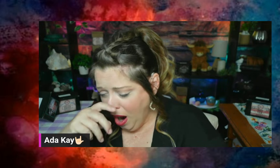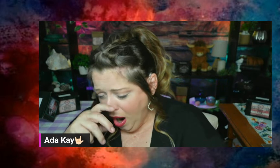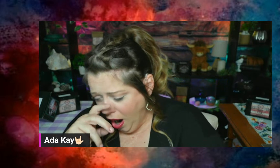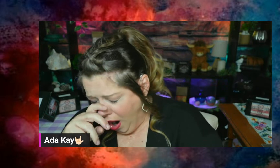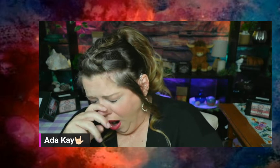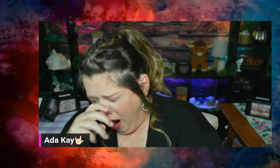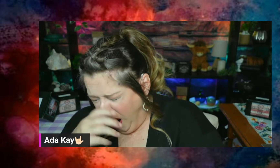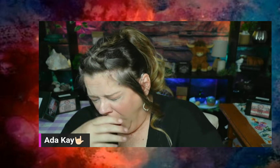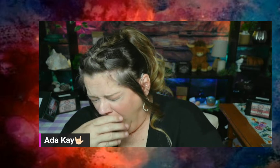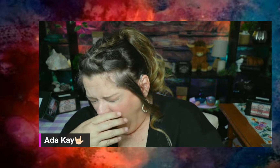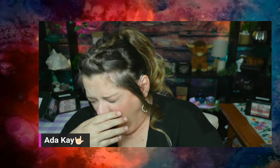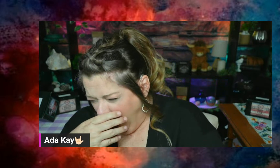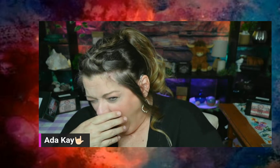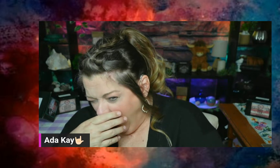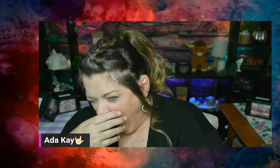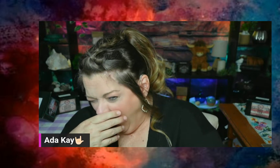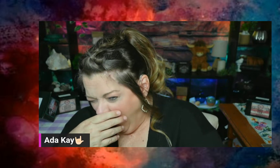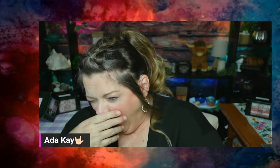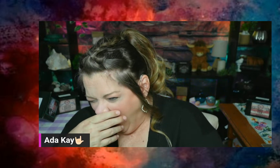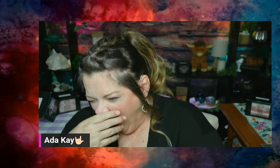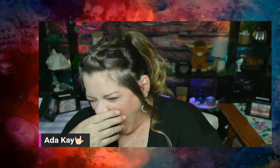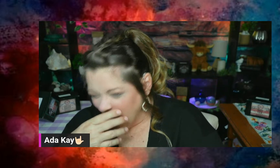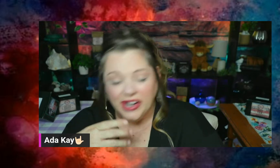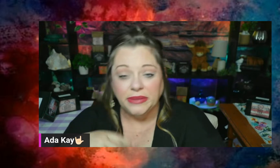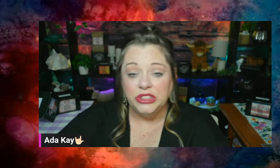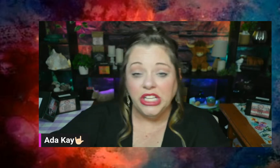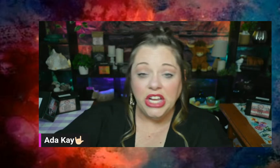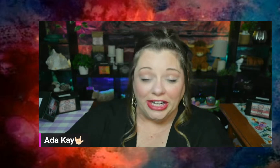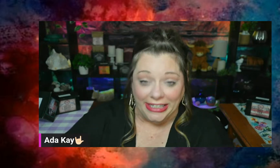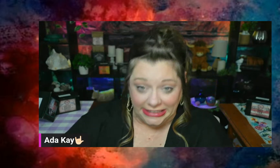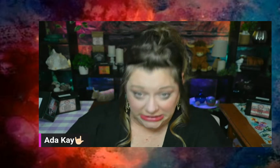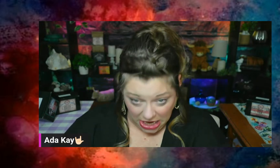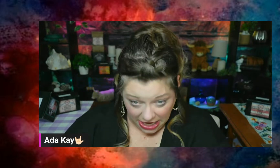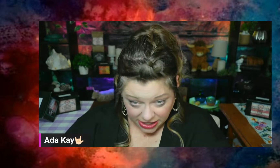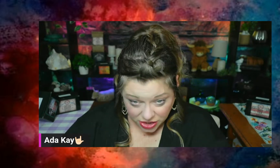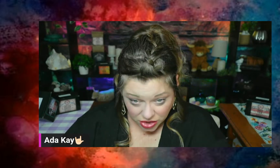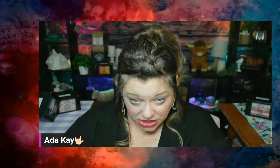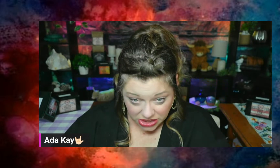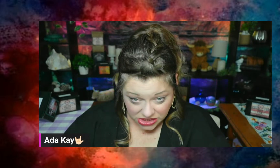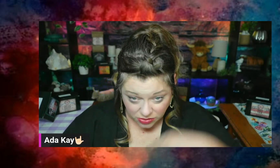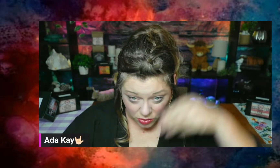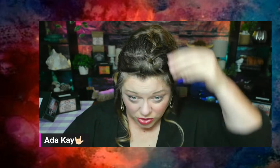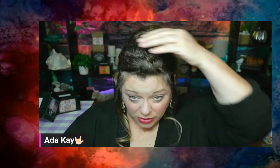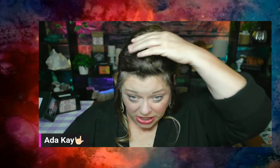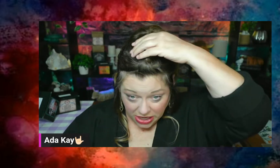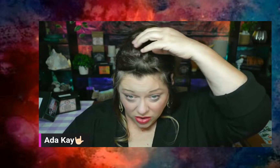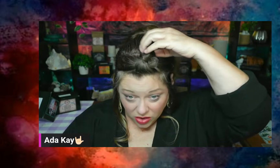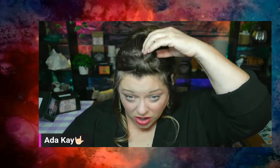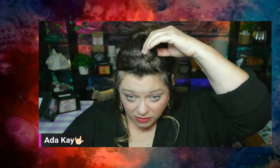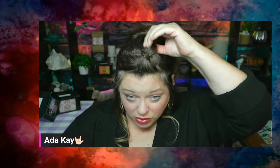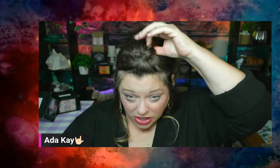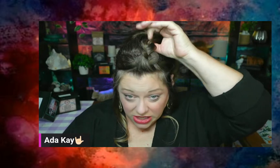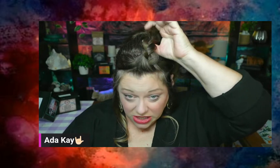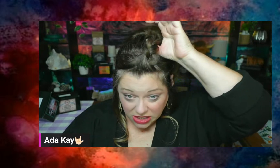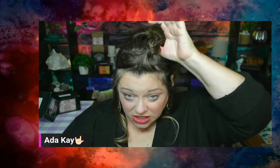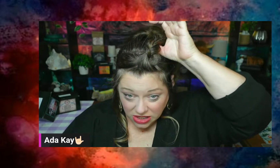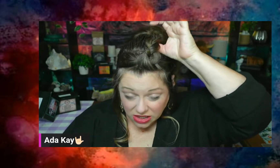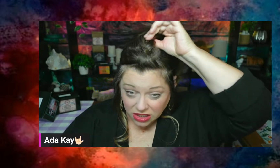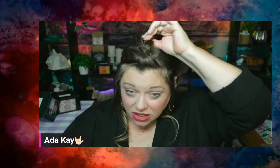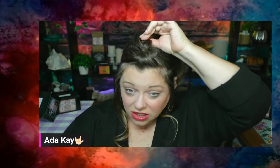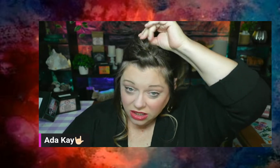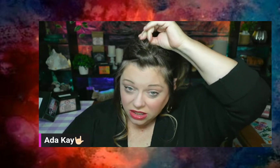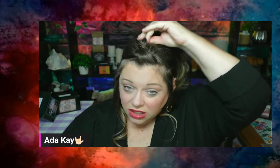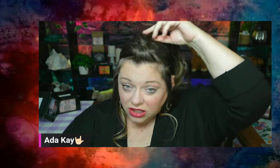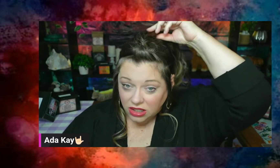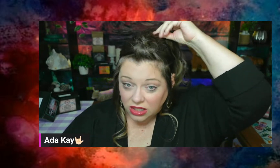God. Ooh. Here comes the yawnies. I actually did something with my hair. I